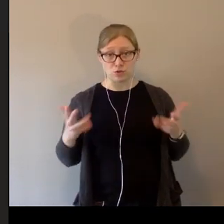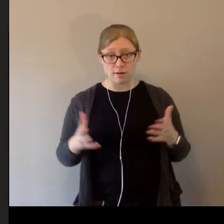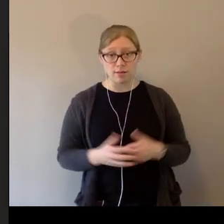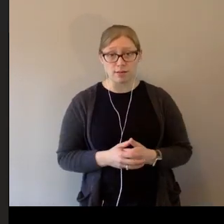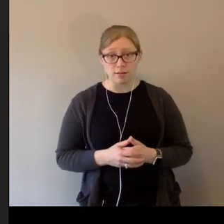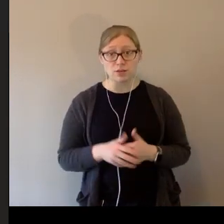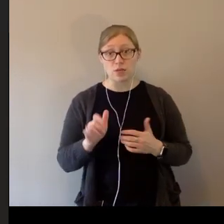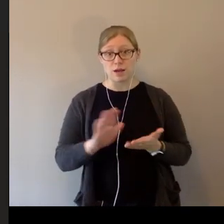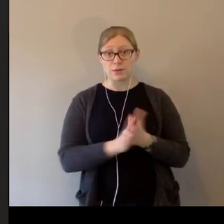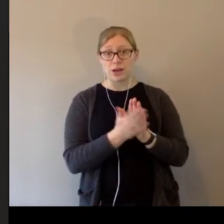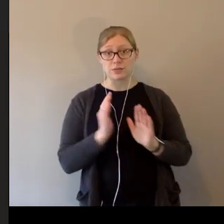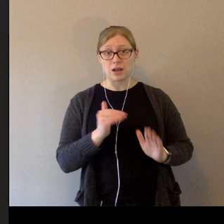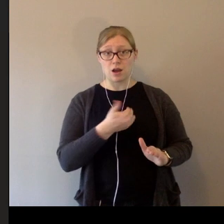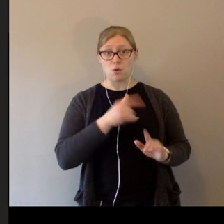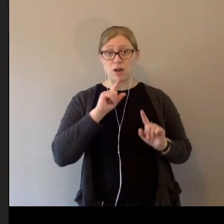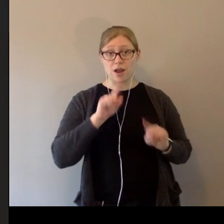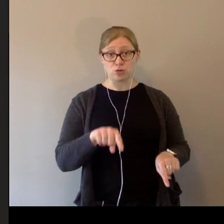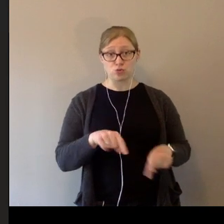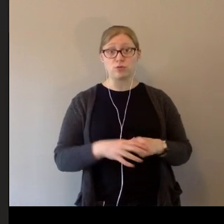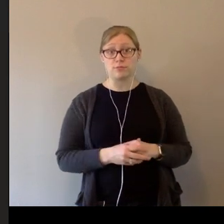answer.